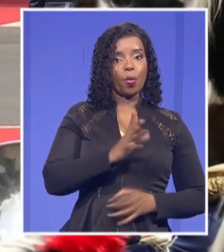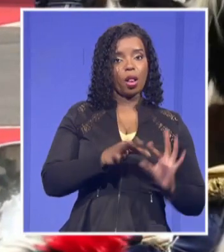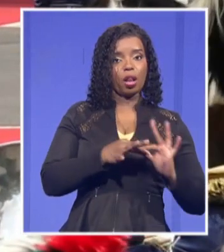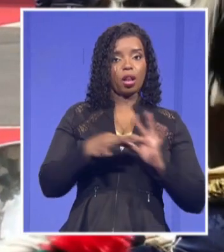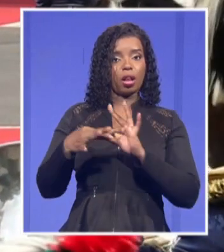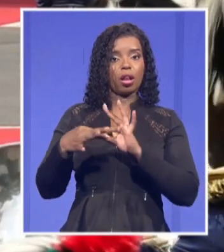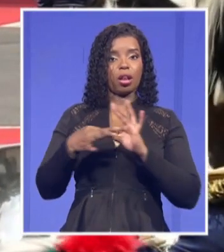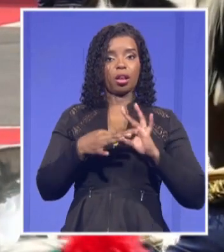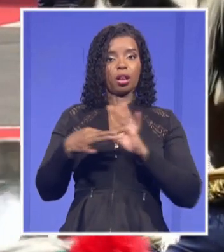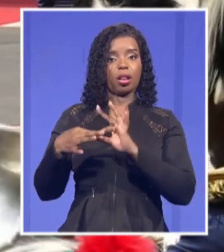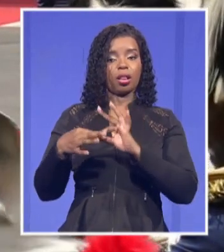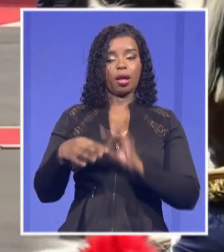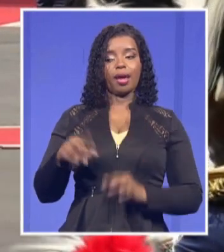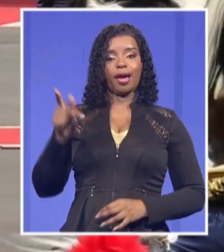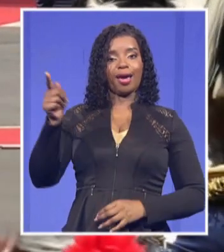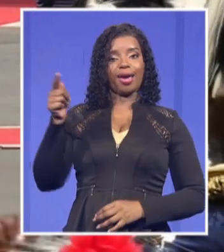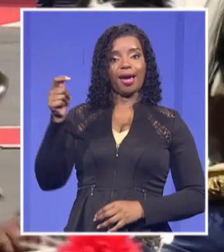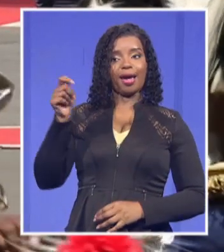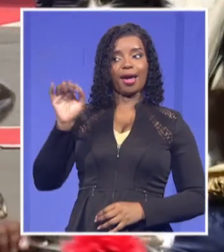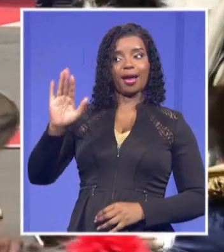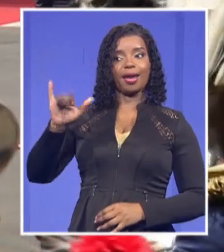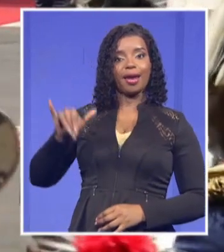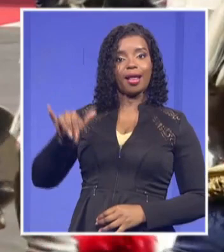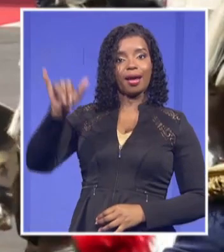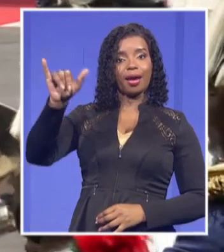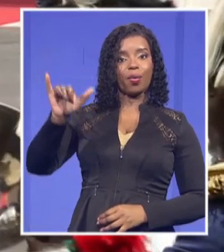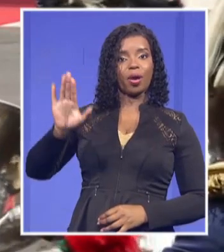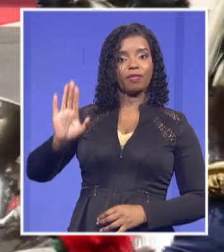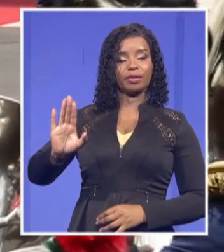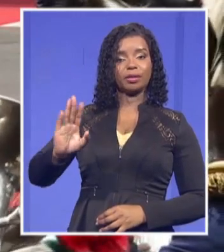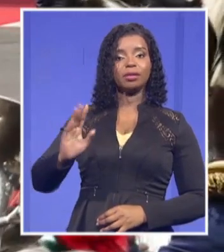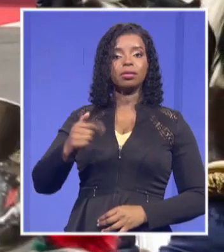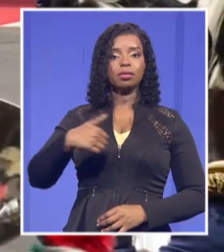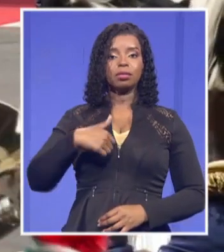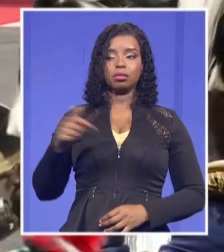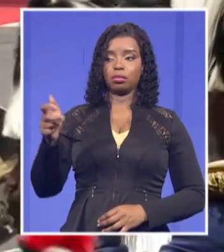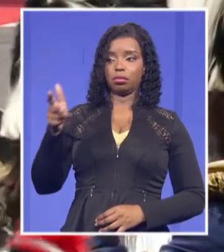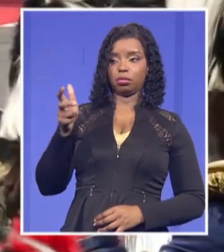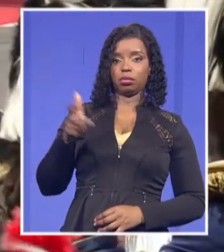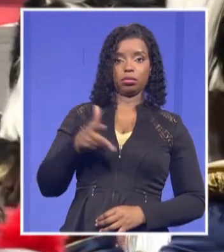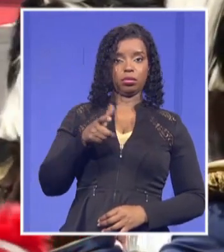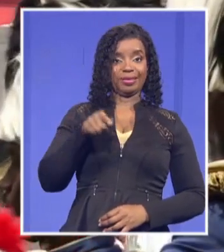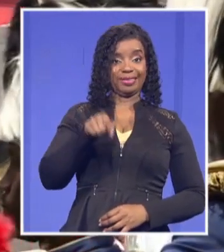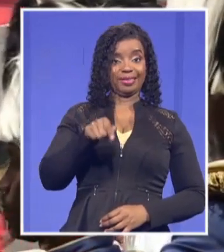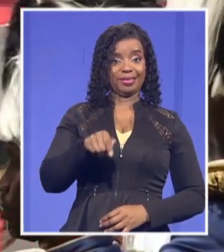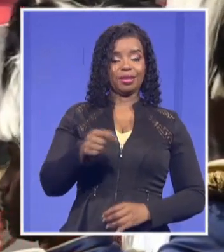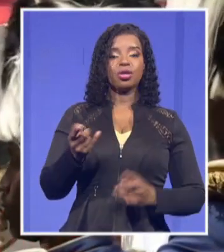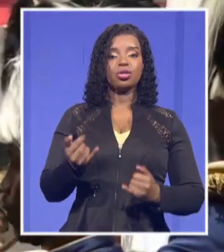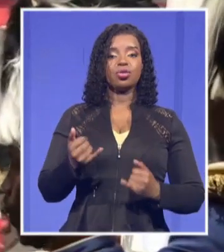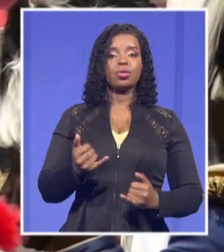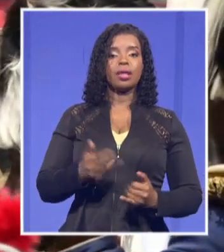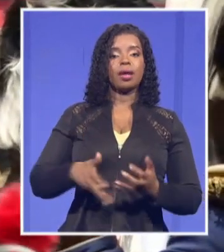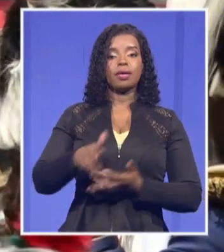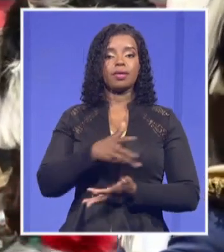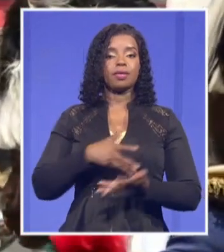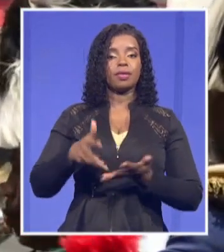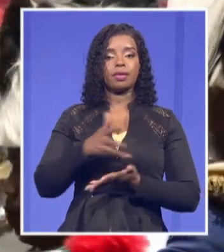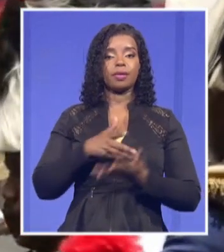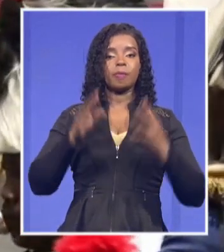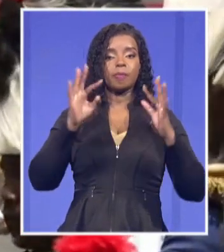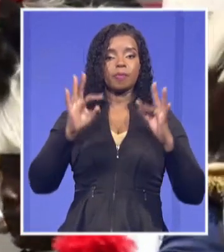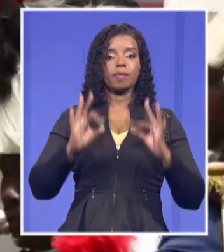that that kind of information will be better communicated today. The other thorny issue is that you have